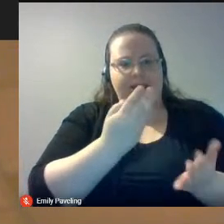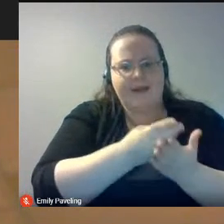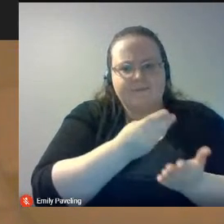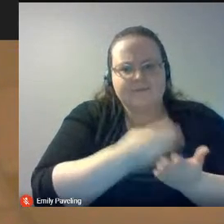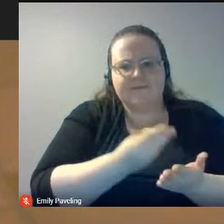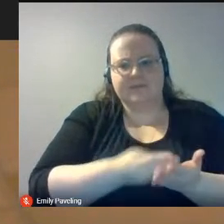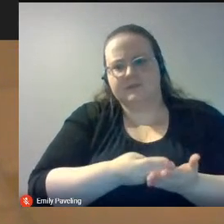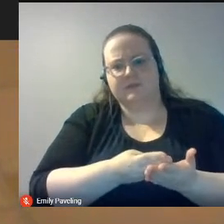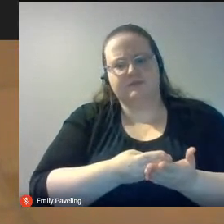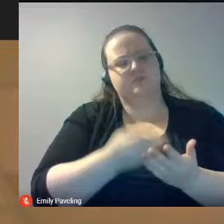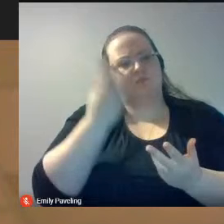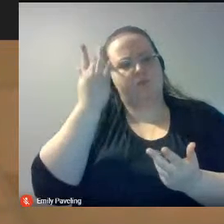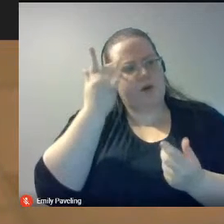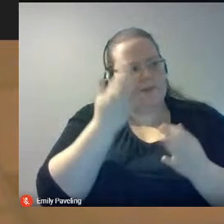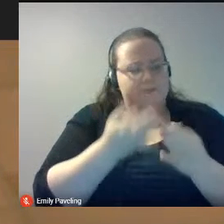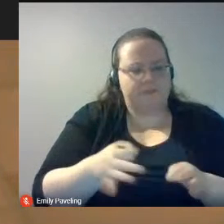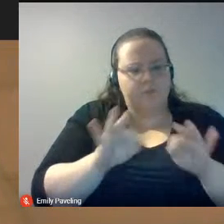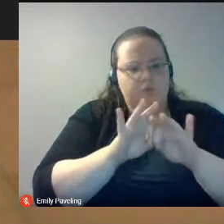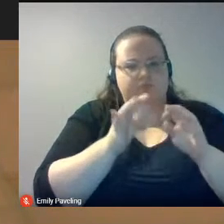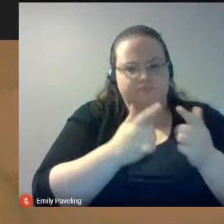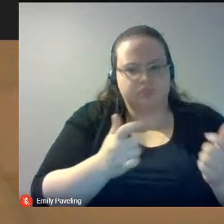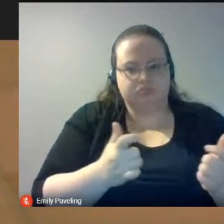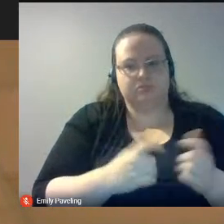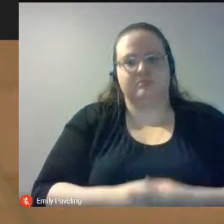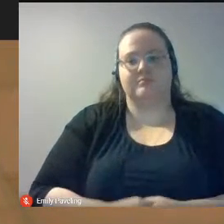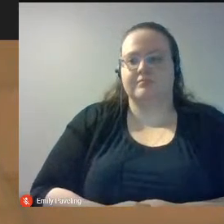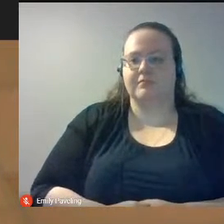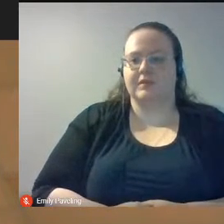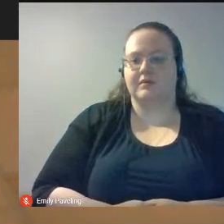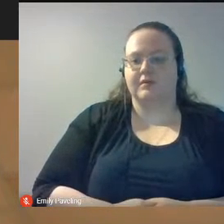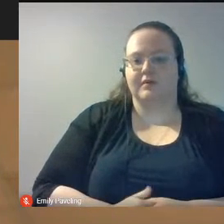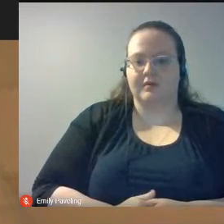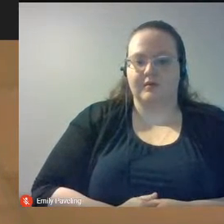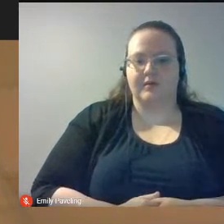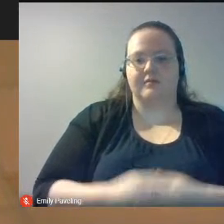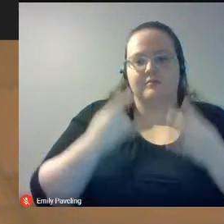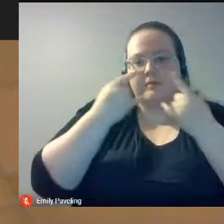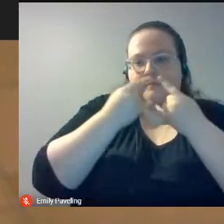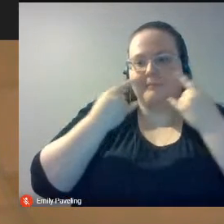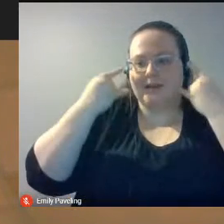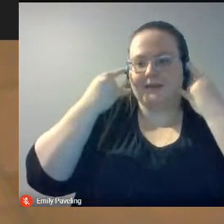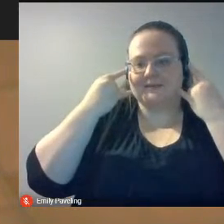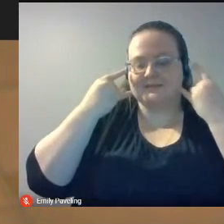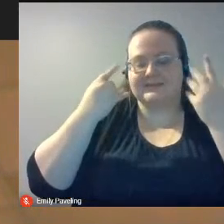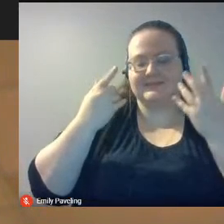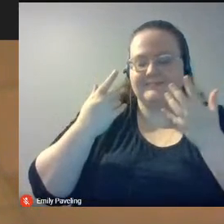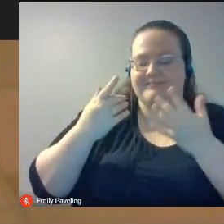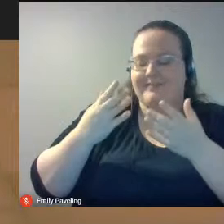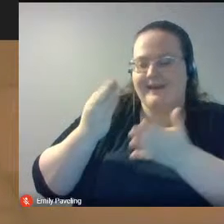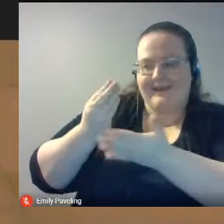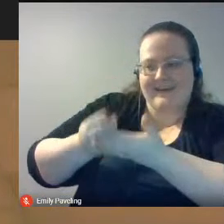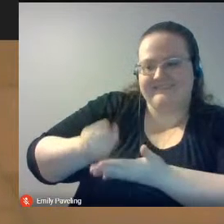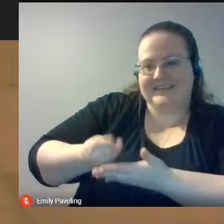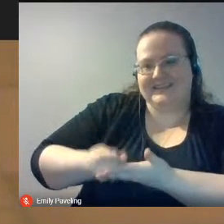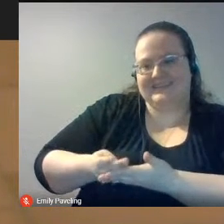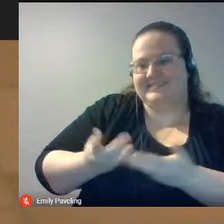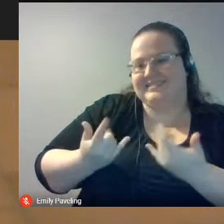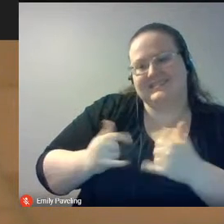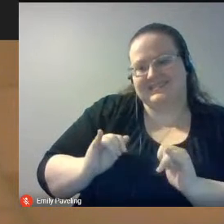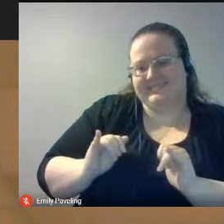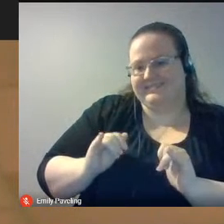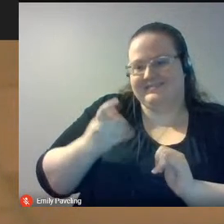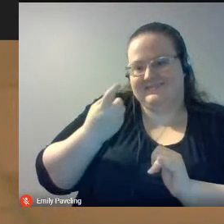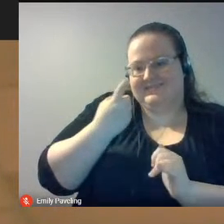use of masks in non-clinical settings, this is still emerging. Current evidence indicates that